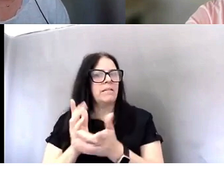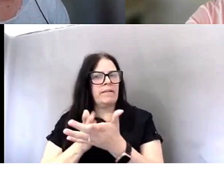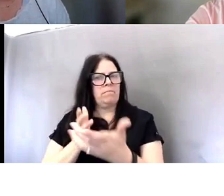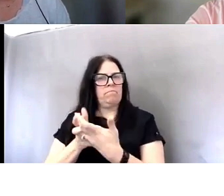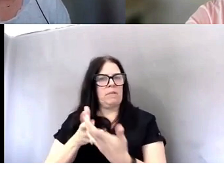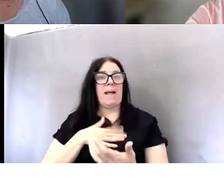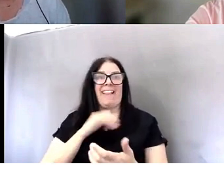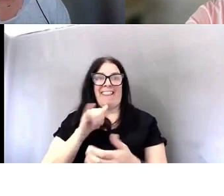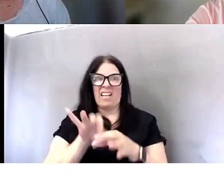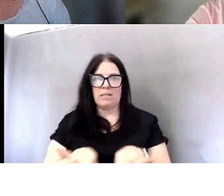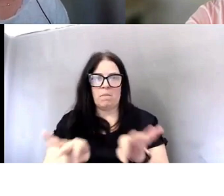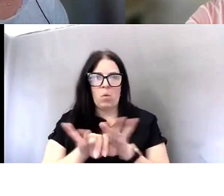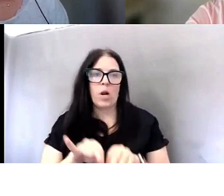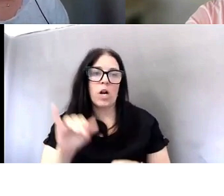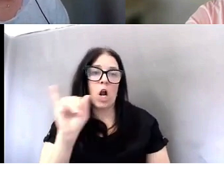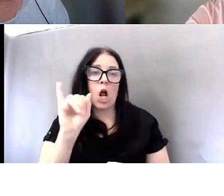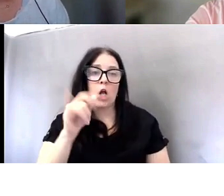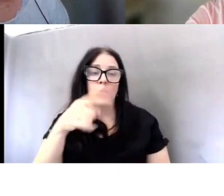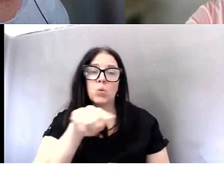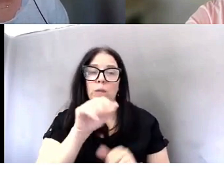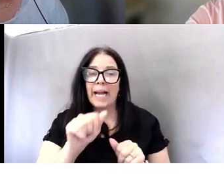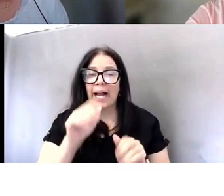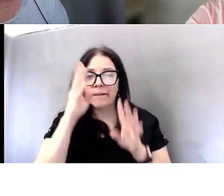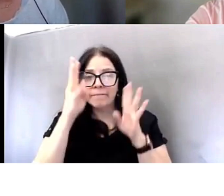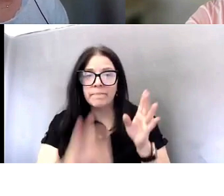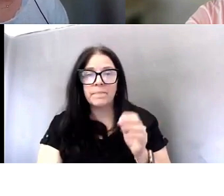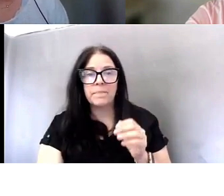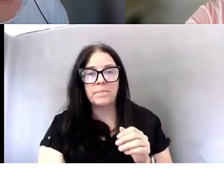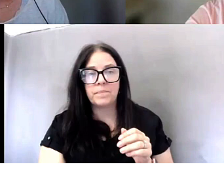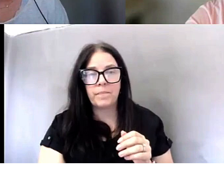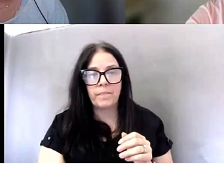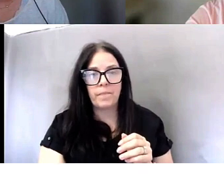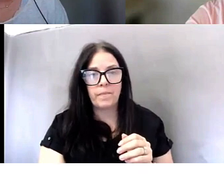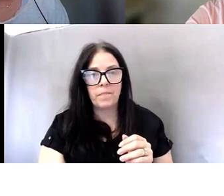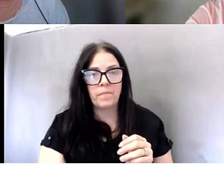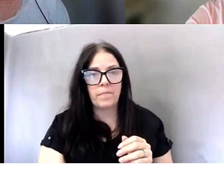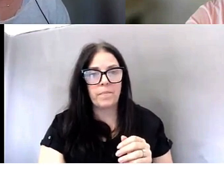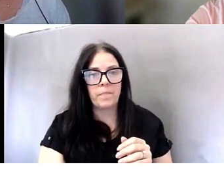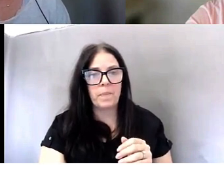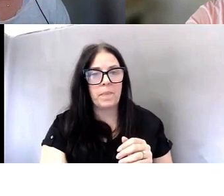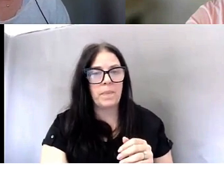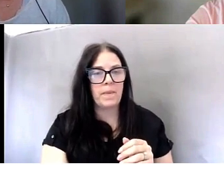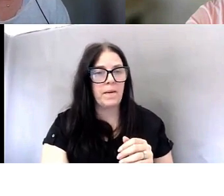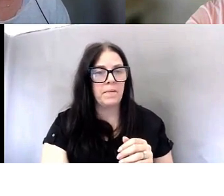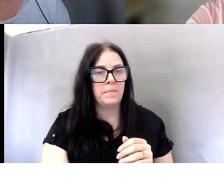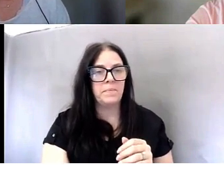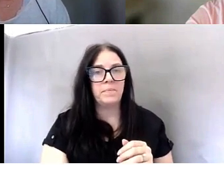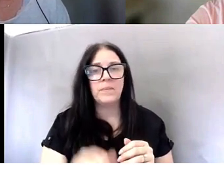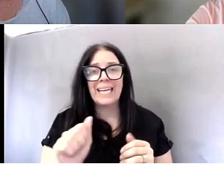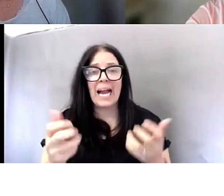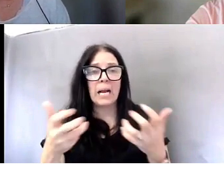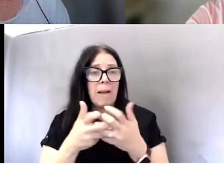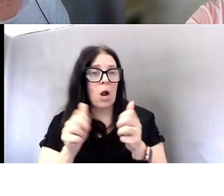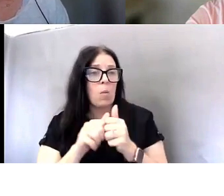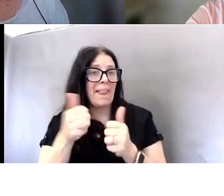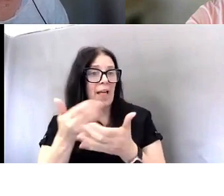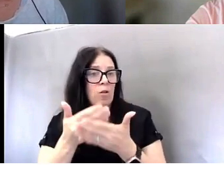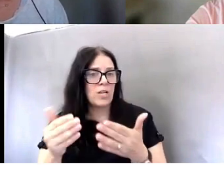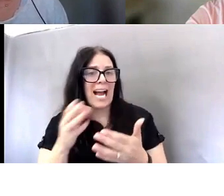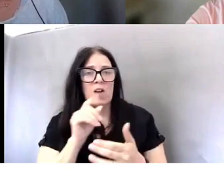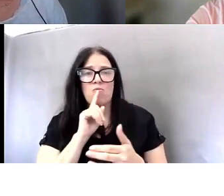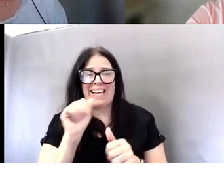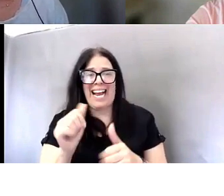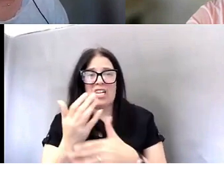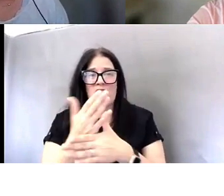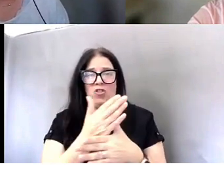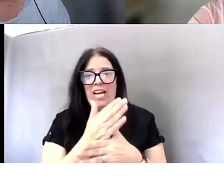You're also free to remix them or combine them with other resources and really share in many ways